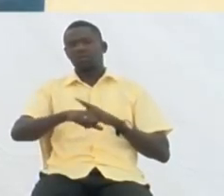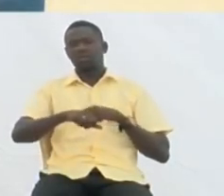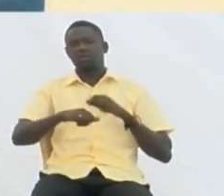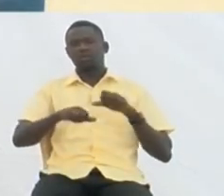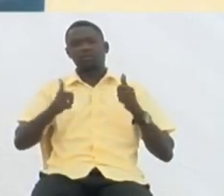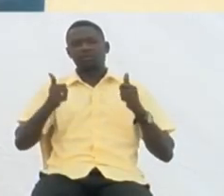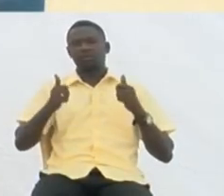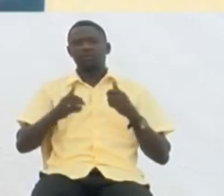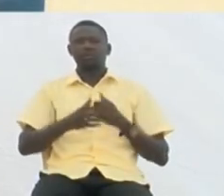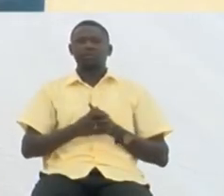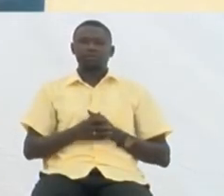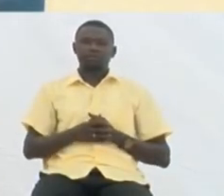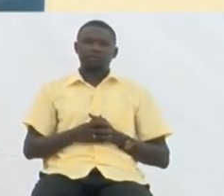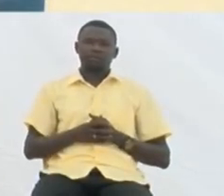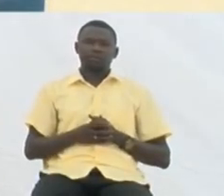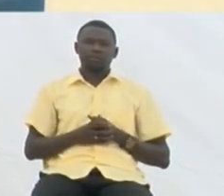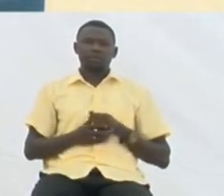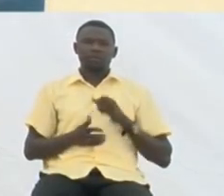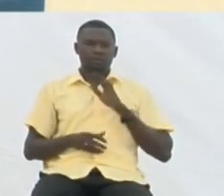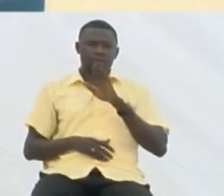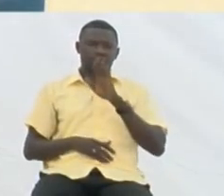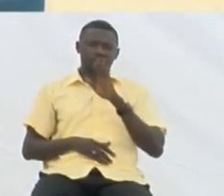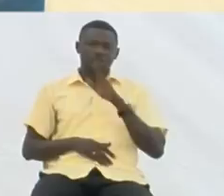They said it's time. I